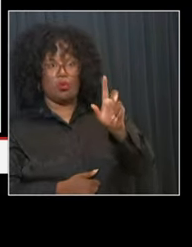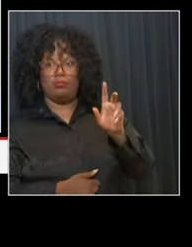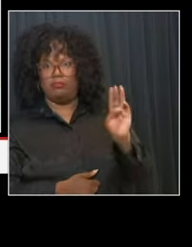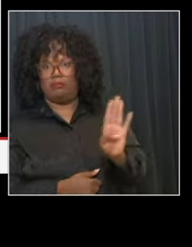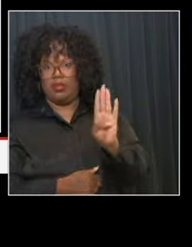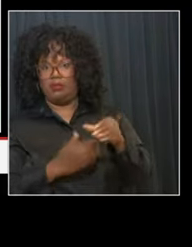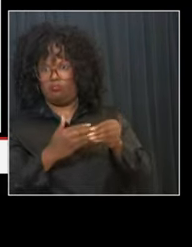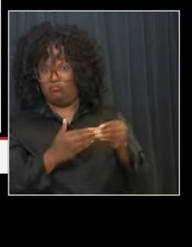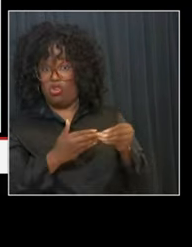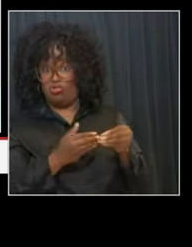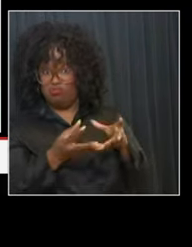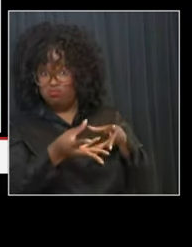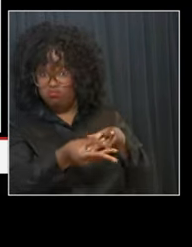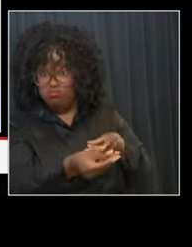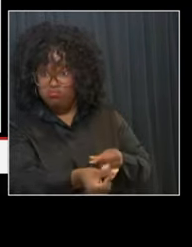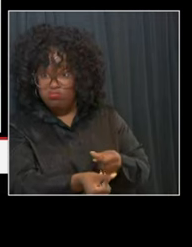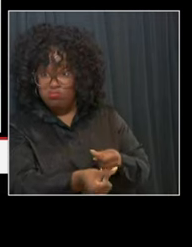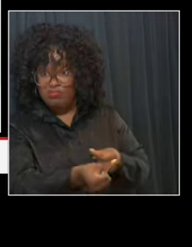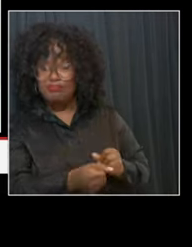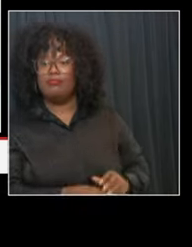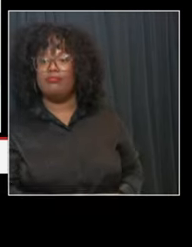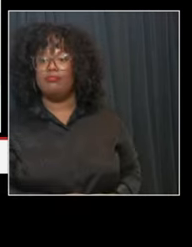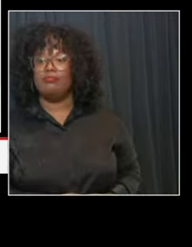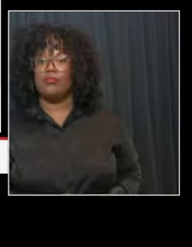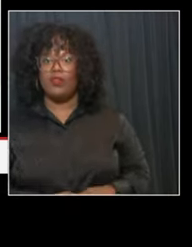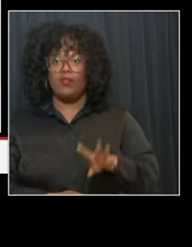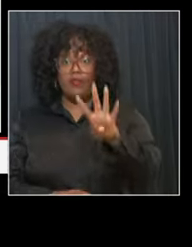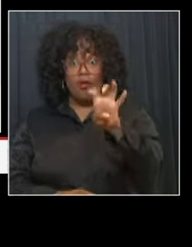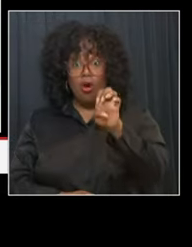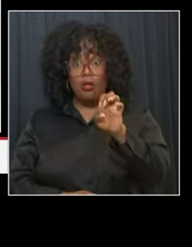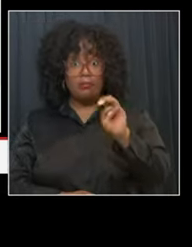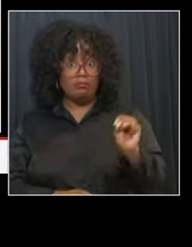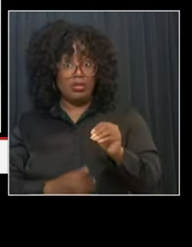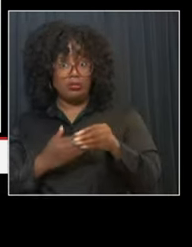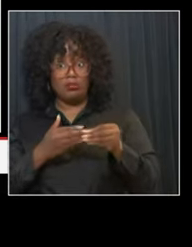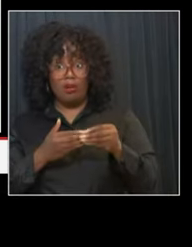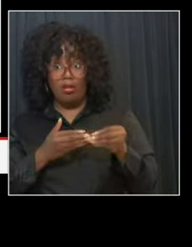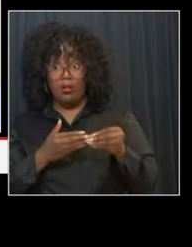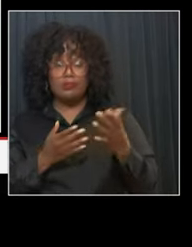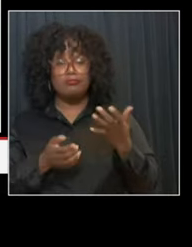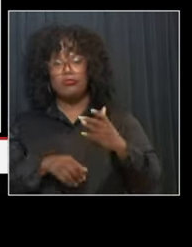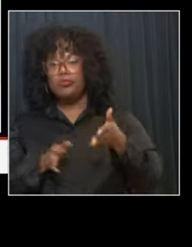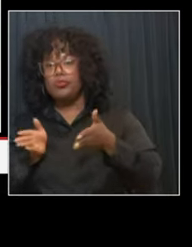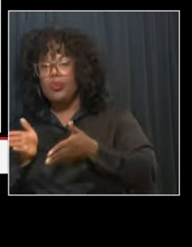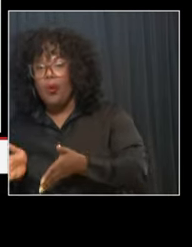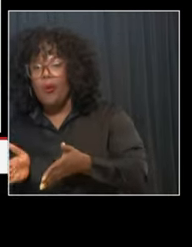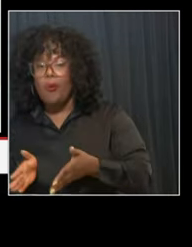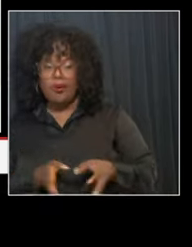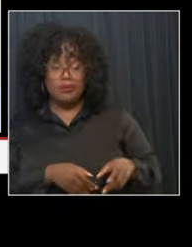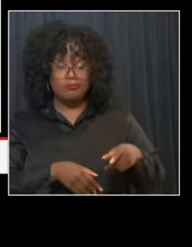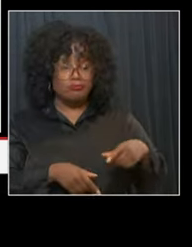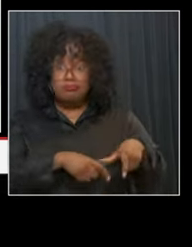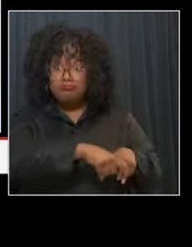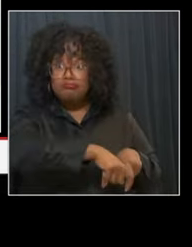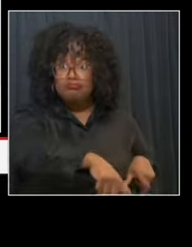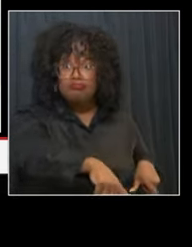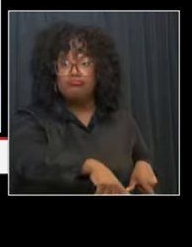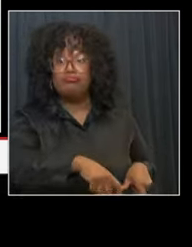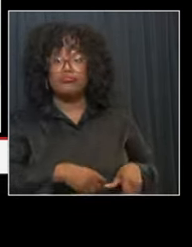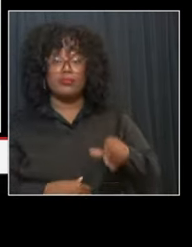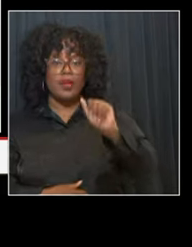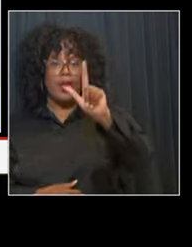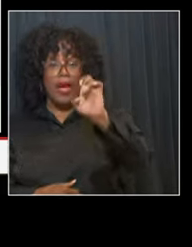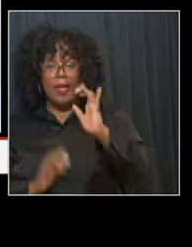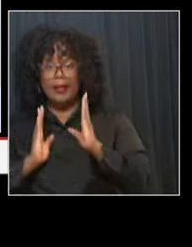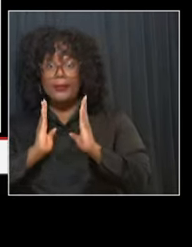maintain the state of good repair for the city's sidewalks, alleys, and streets. And finally, and notably, over $100